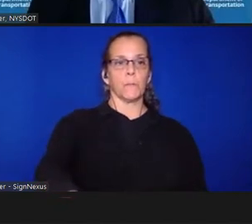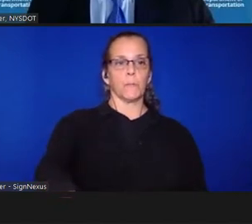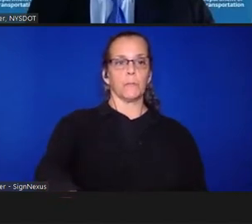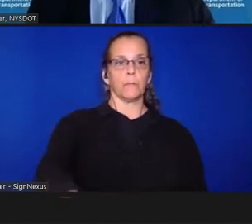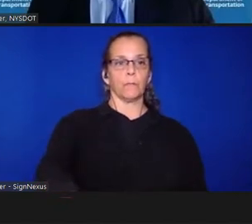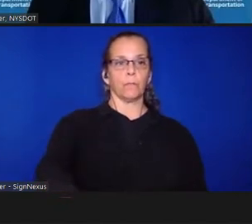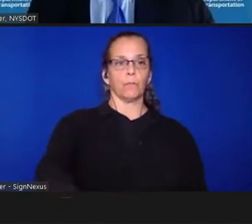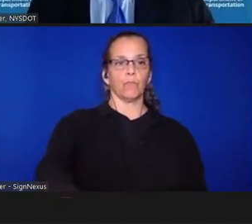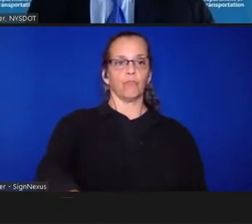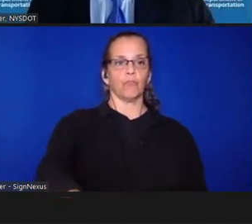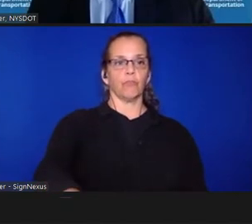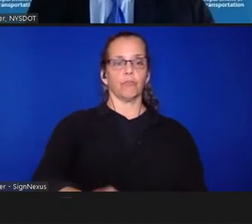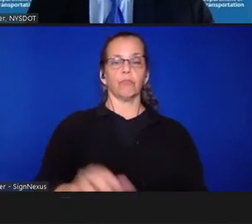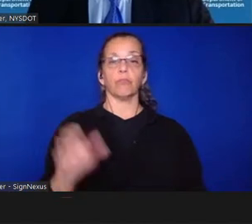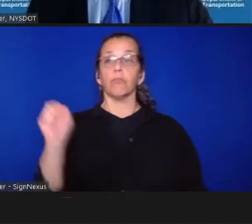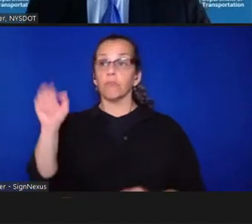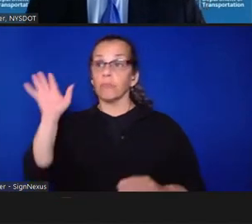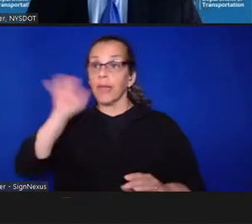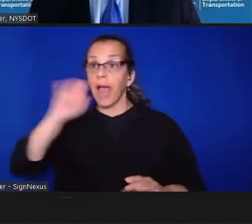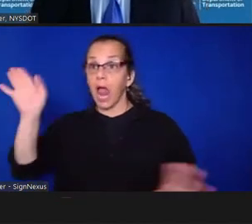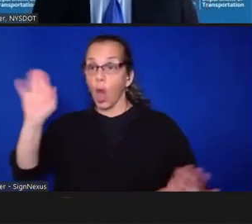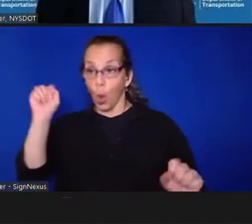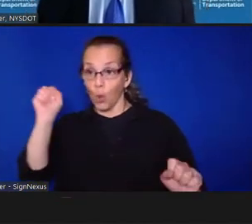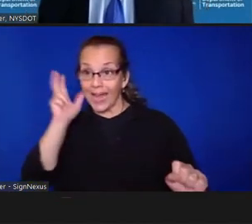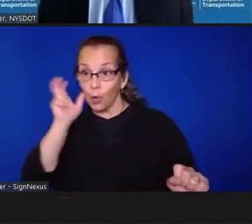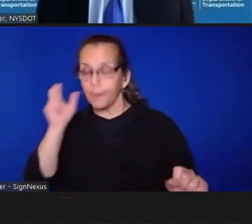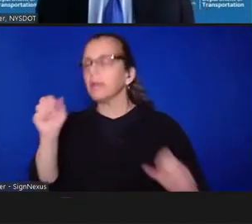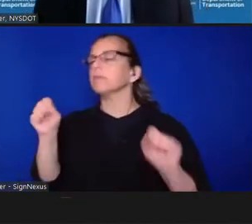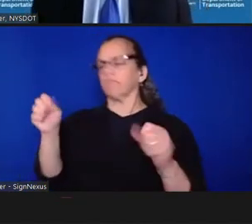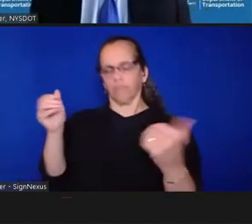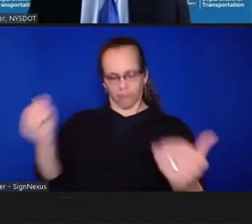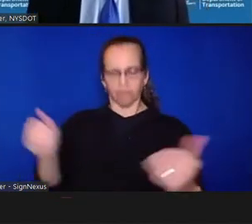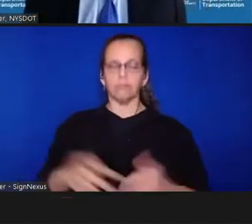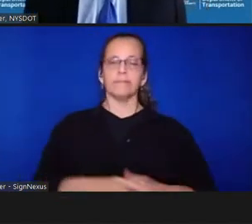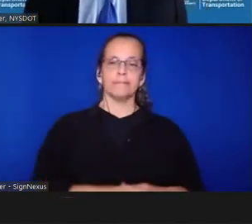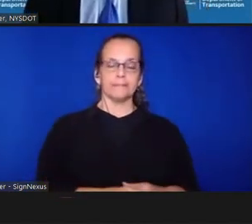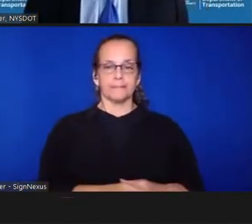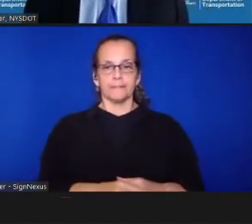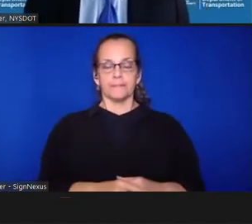yes hi can you hear me yes we can